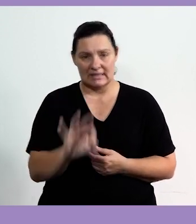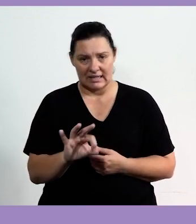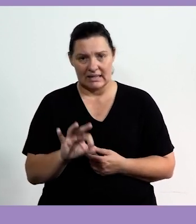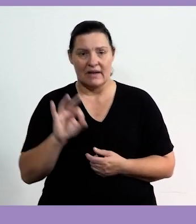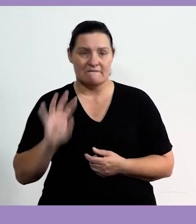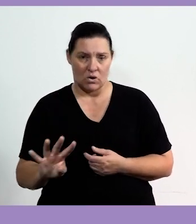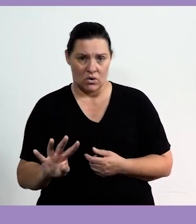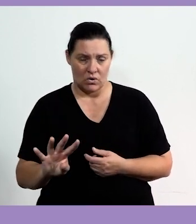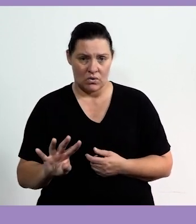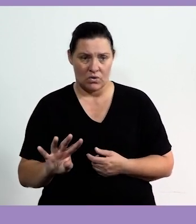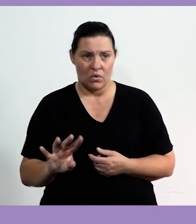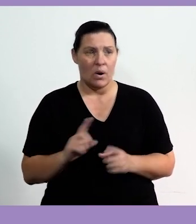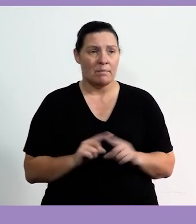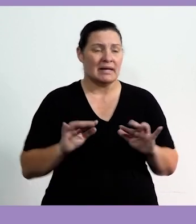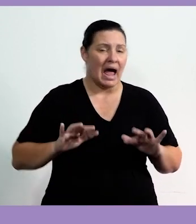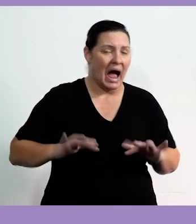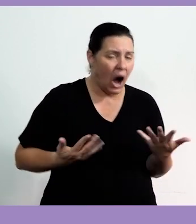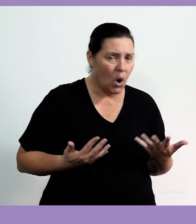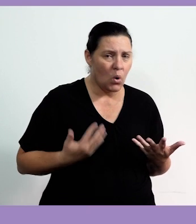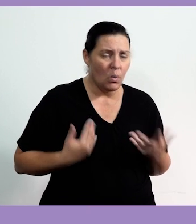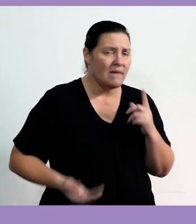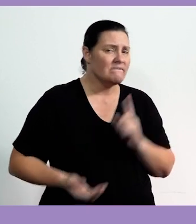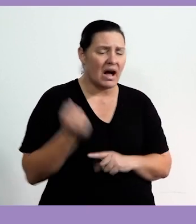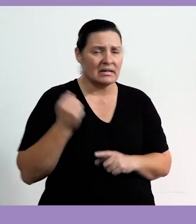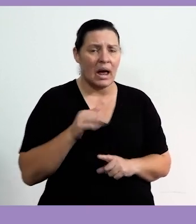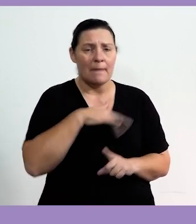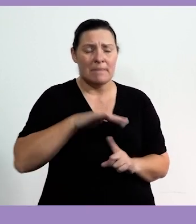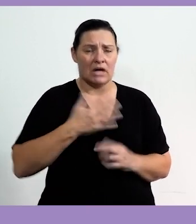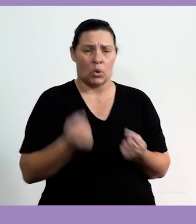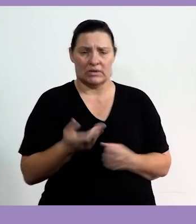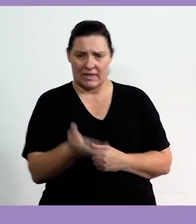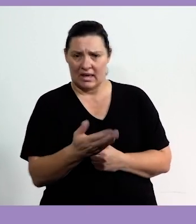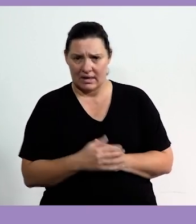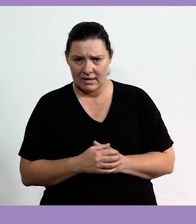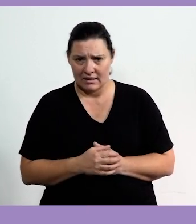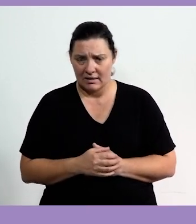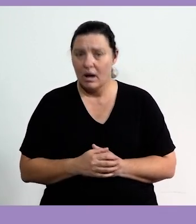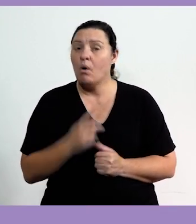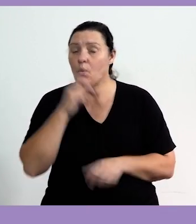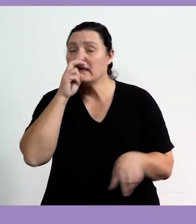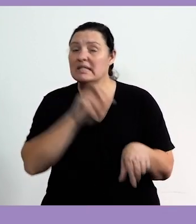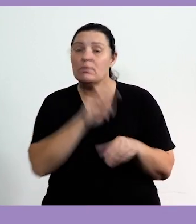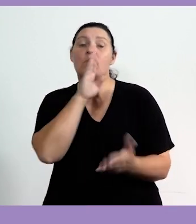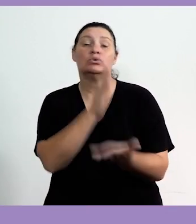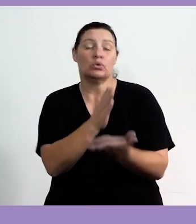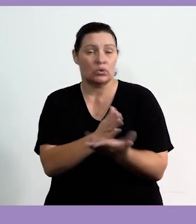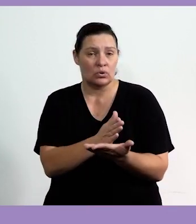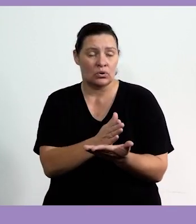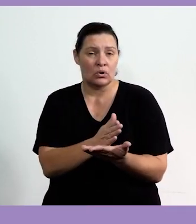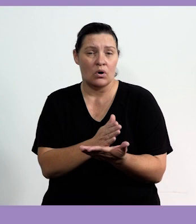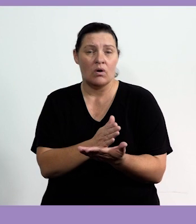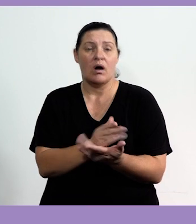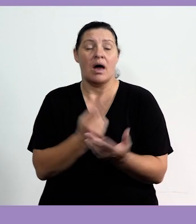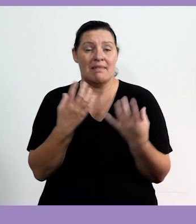our 2 and our 3 and our 4. But how do we find out which placeholder is there? We need to